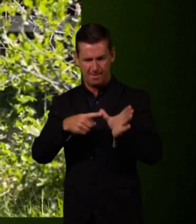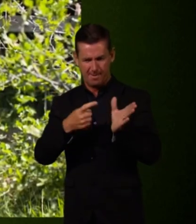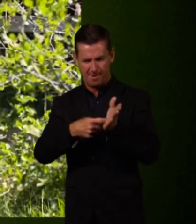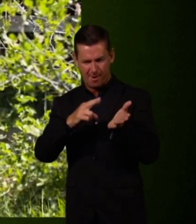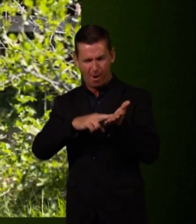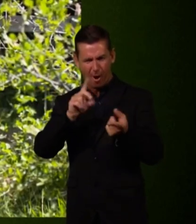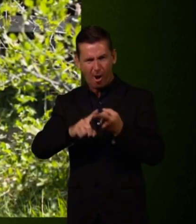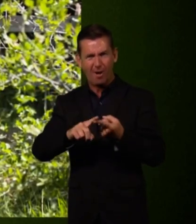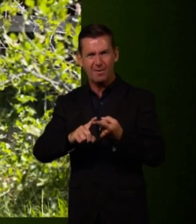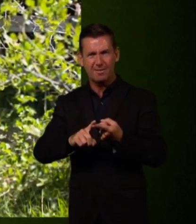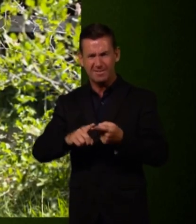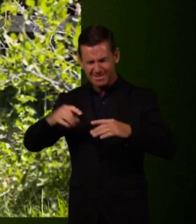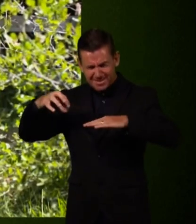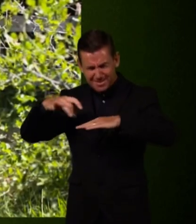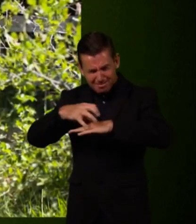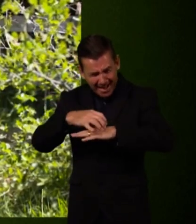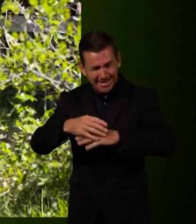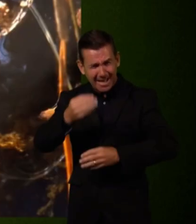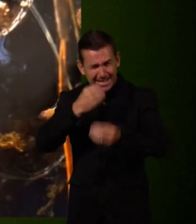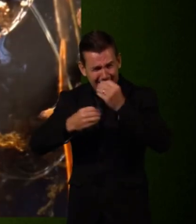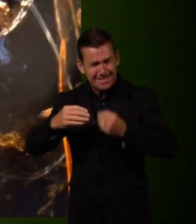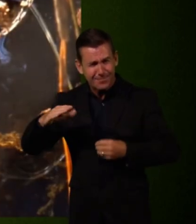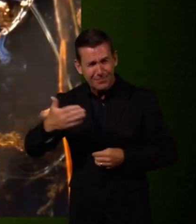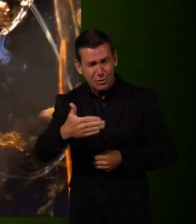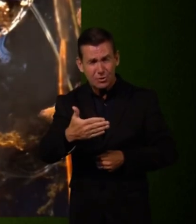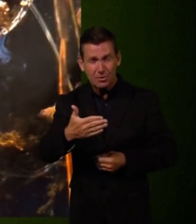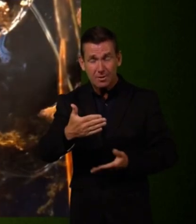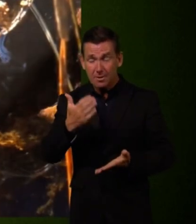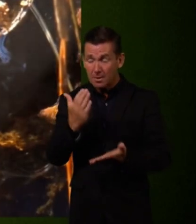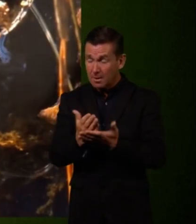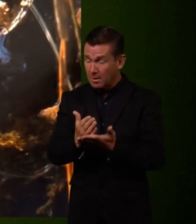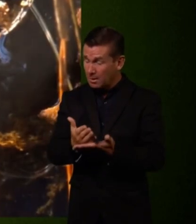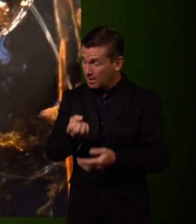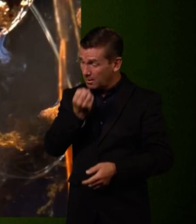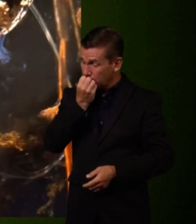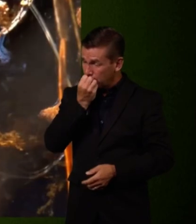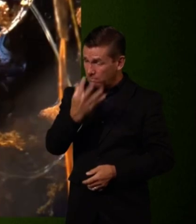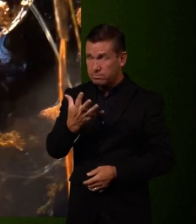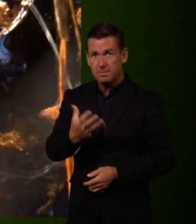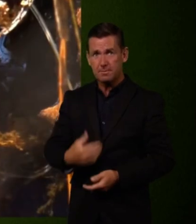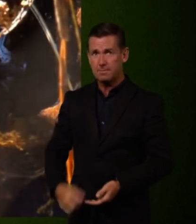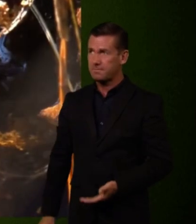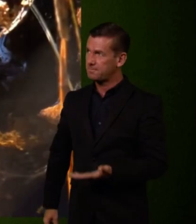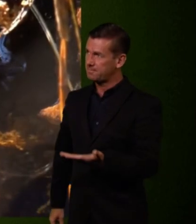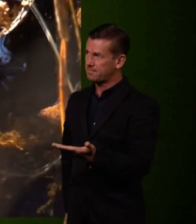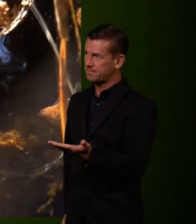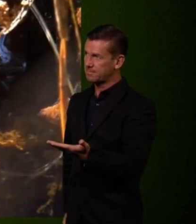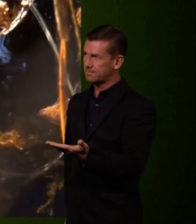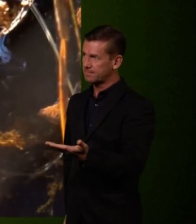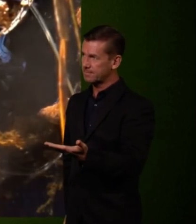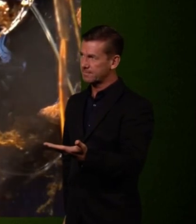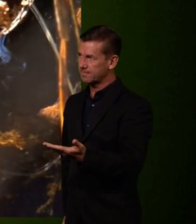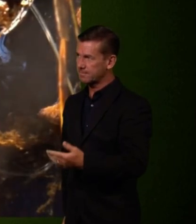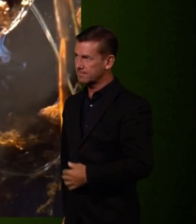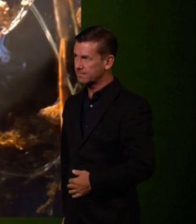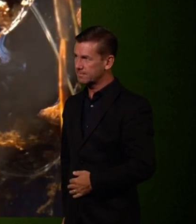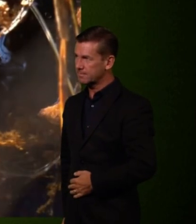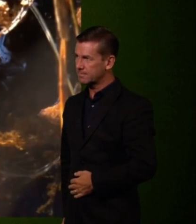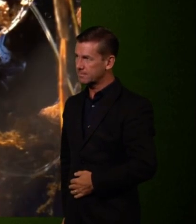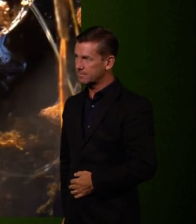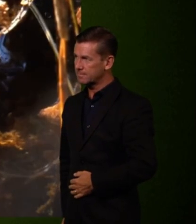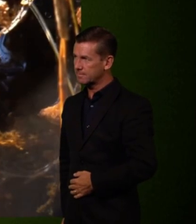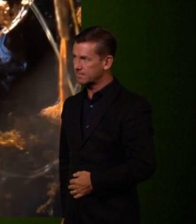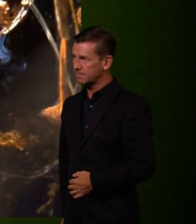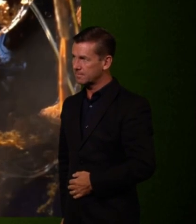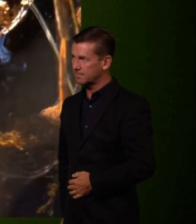fish-eating spider, sensational. And that's what they do, they just sit there like that, dead static, all day,